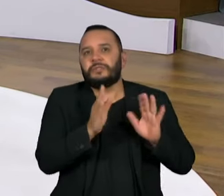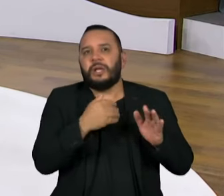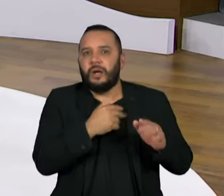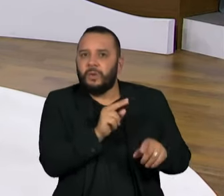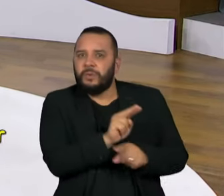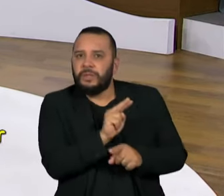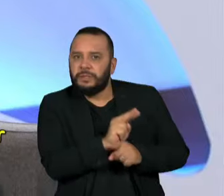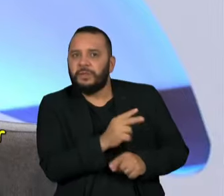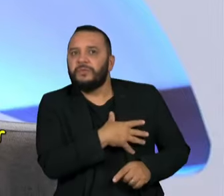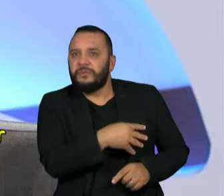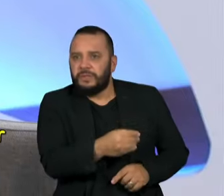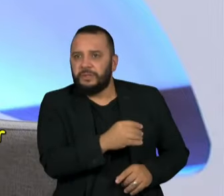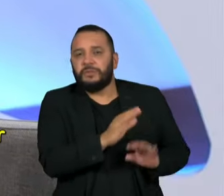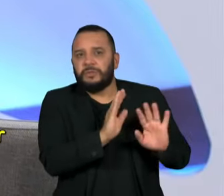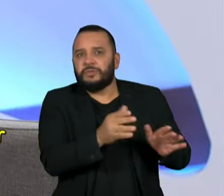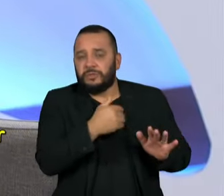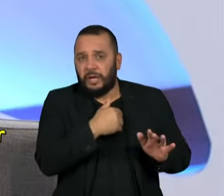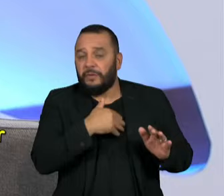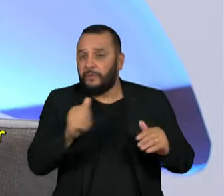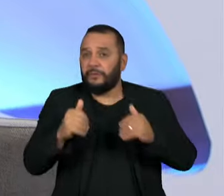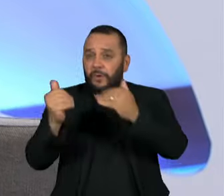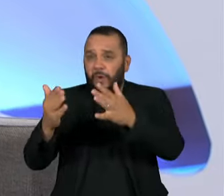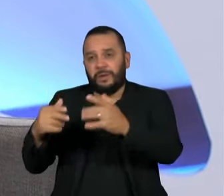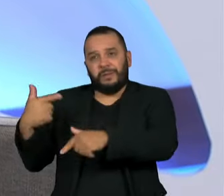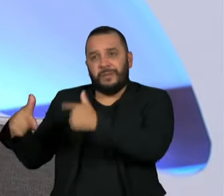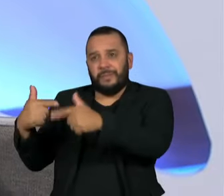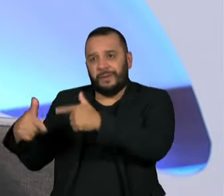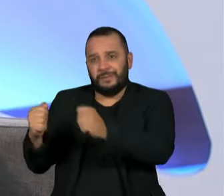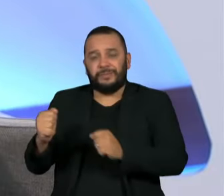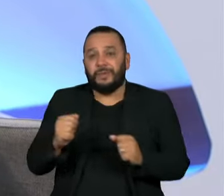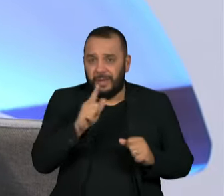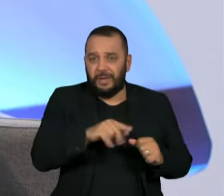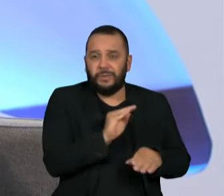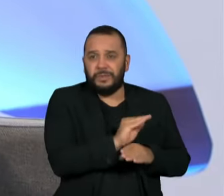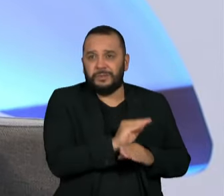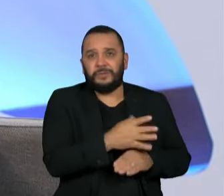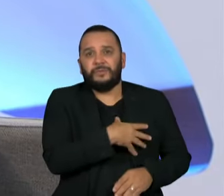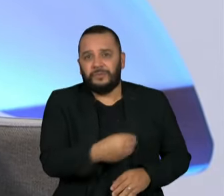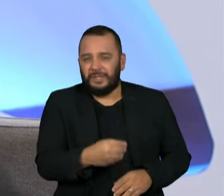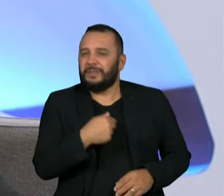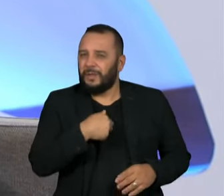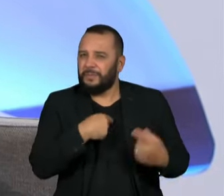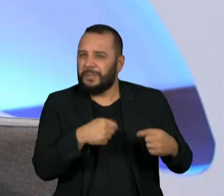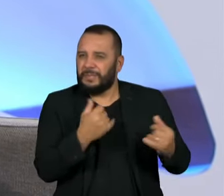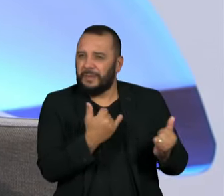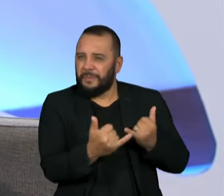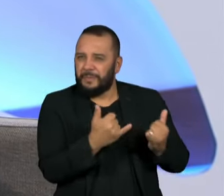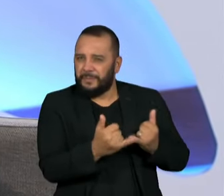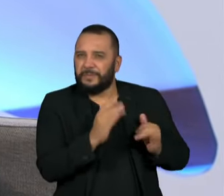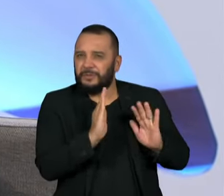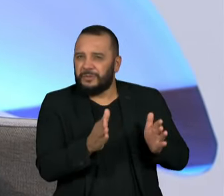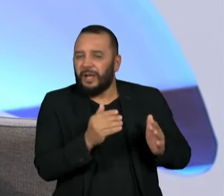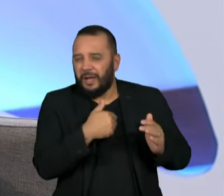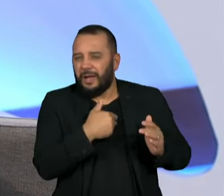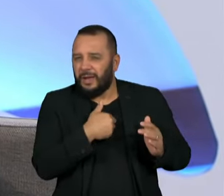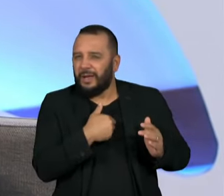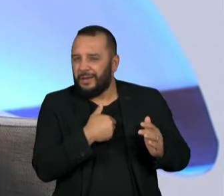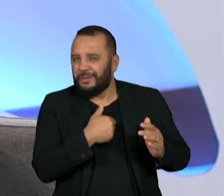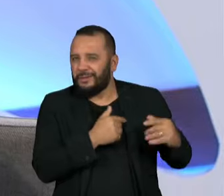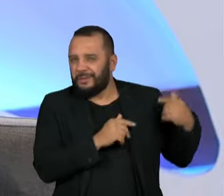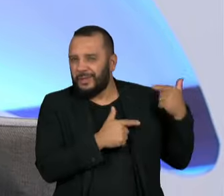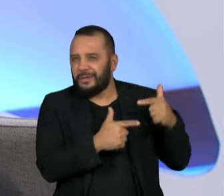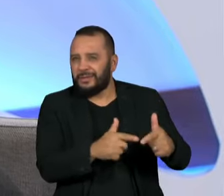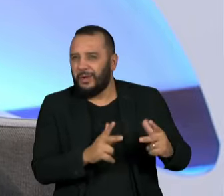market. So I think we need to retain the language which draws on the meritocratic